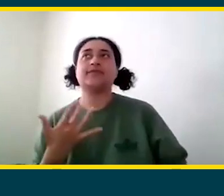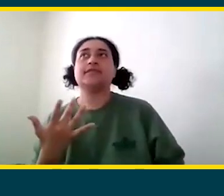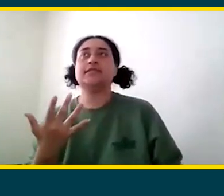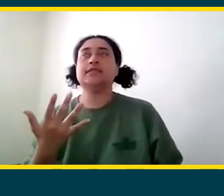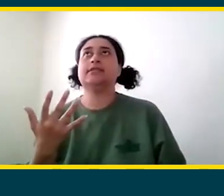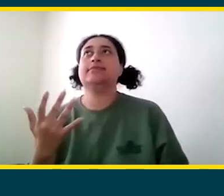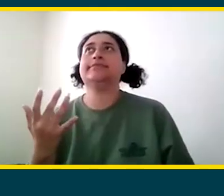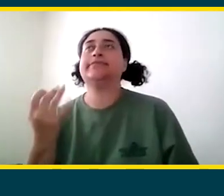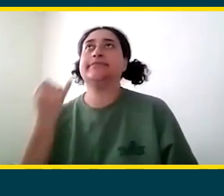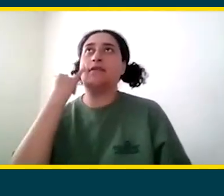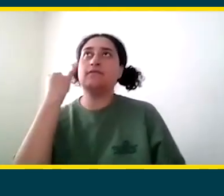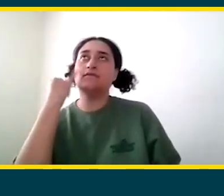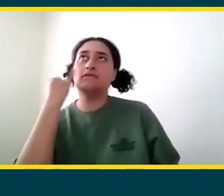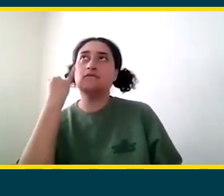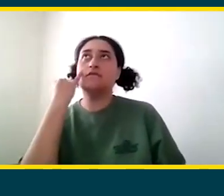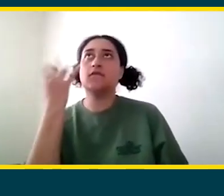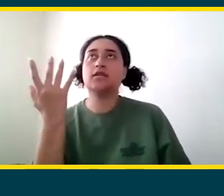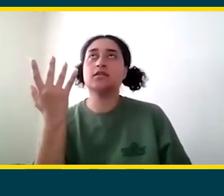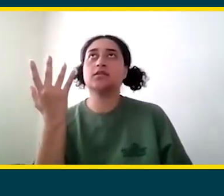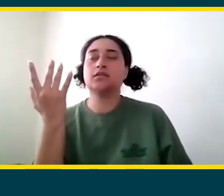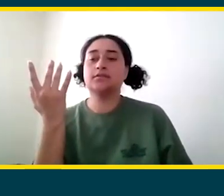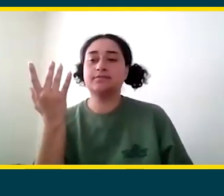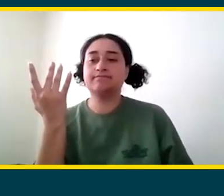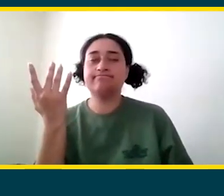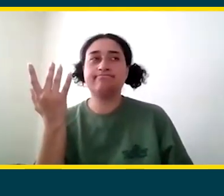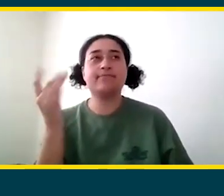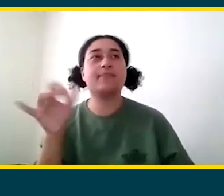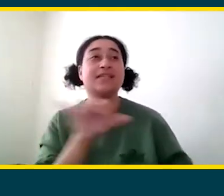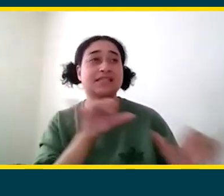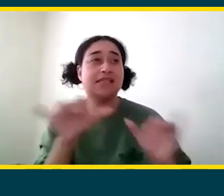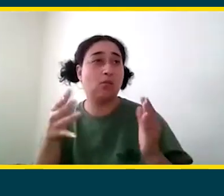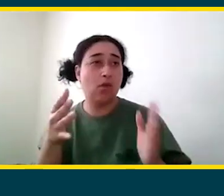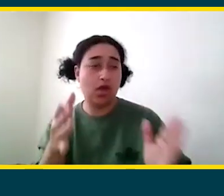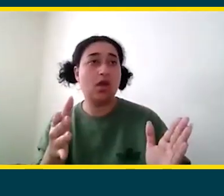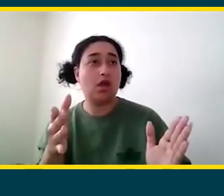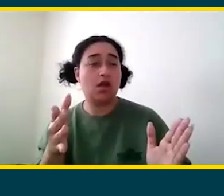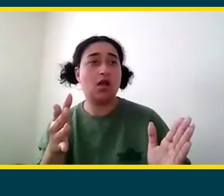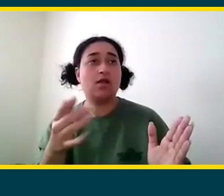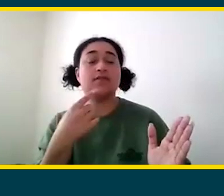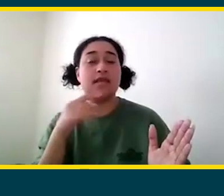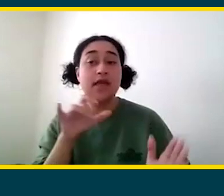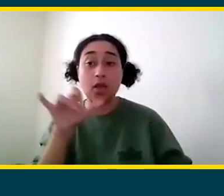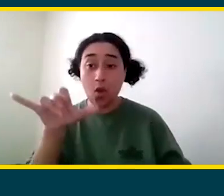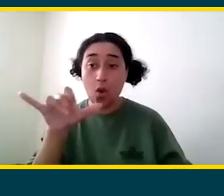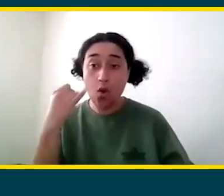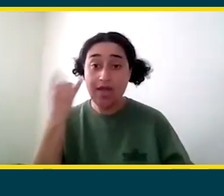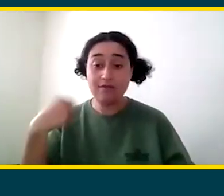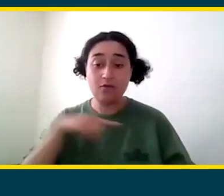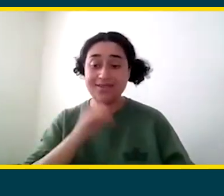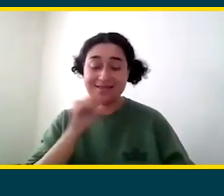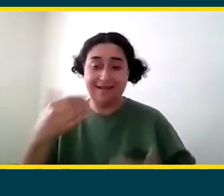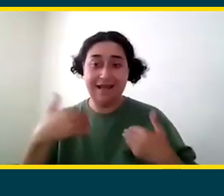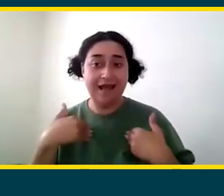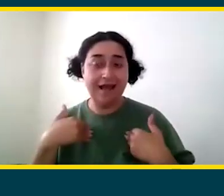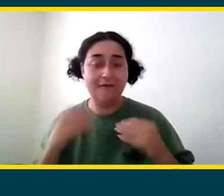if we could, like, it's the same way of being like, oh, well, if we just didn't have any